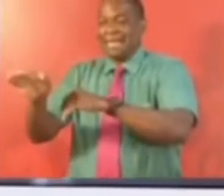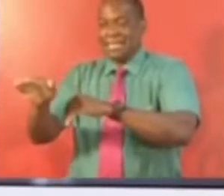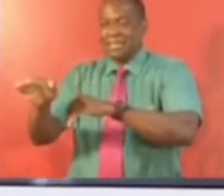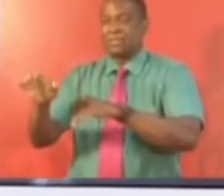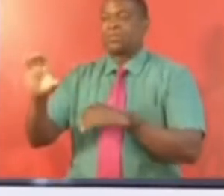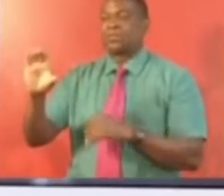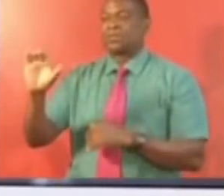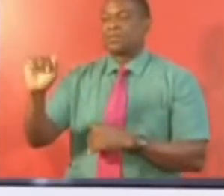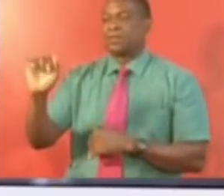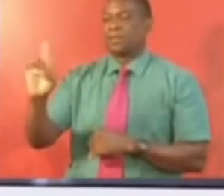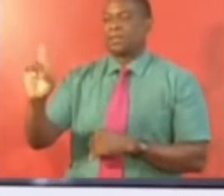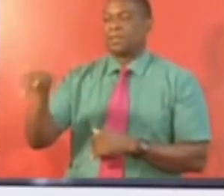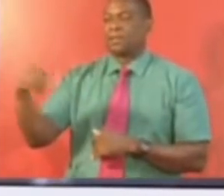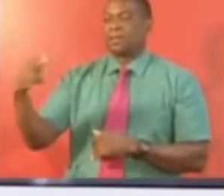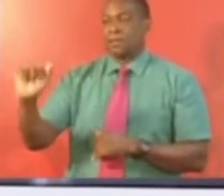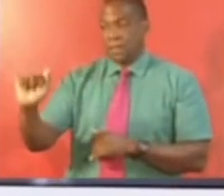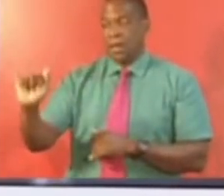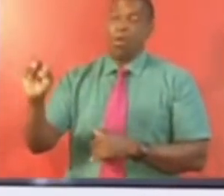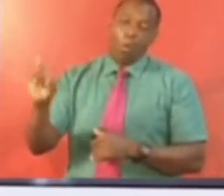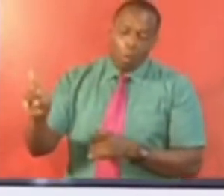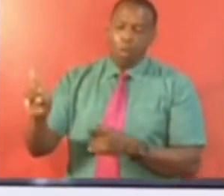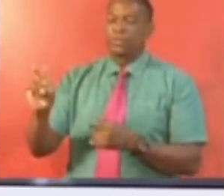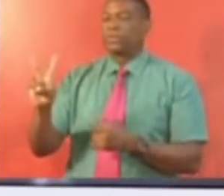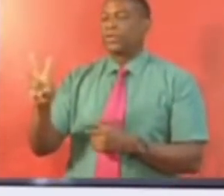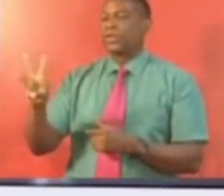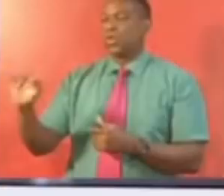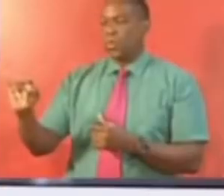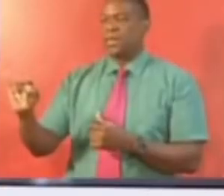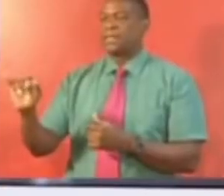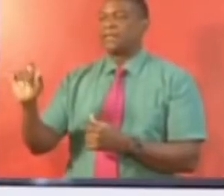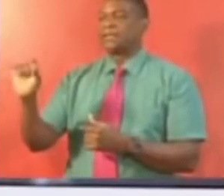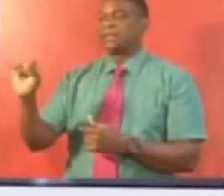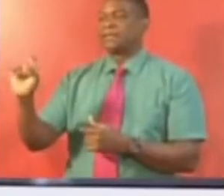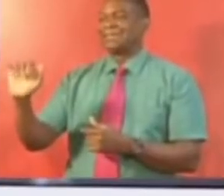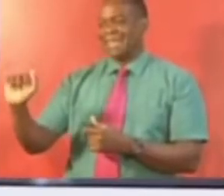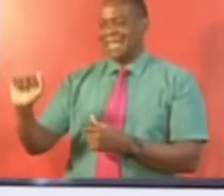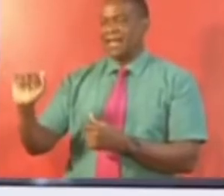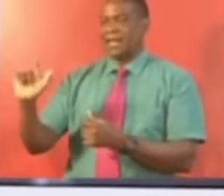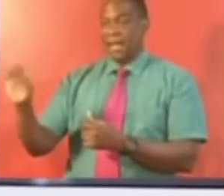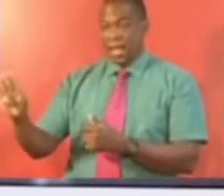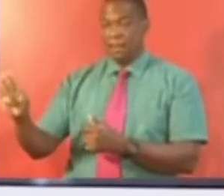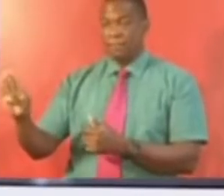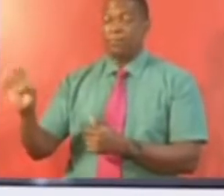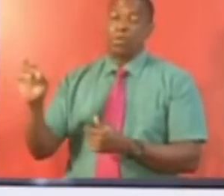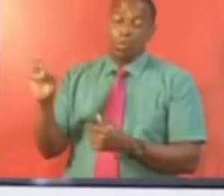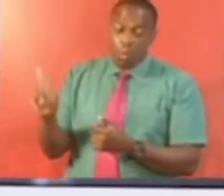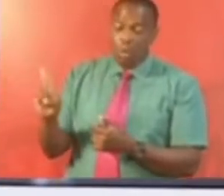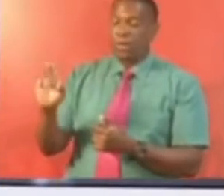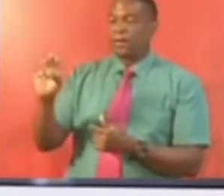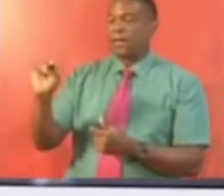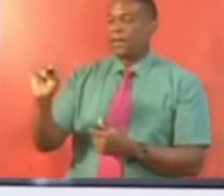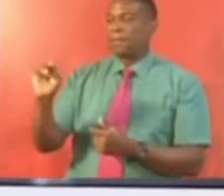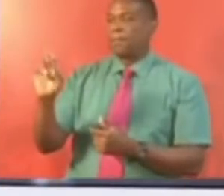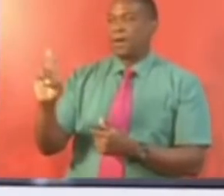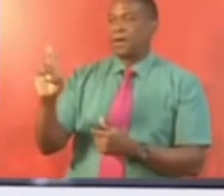Health Agency, to the University of the West Indies St. Augustine Lab, or the MRFTT Lab. So there's a process in time that occurs there